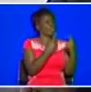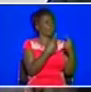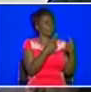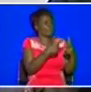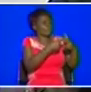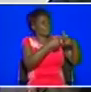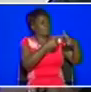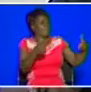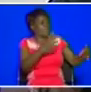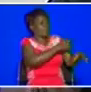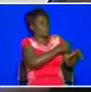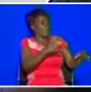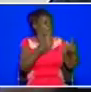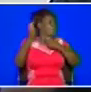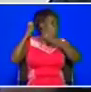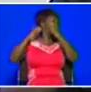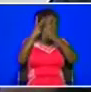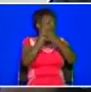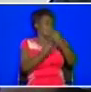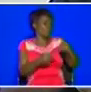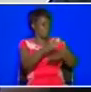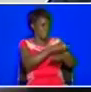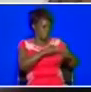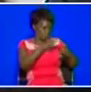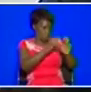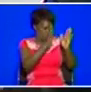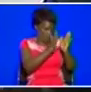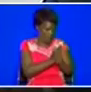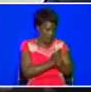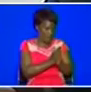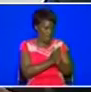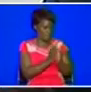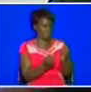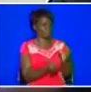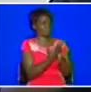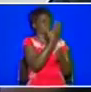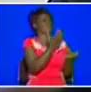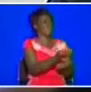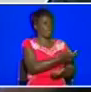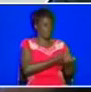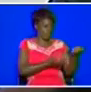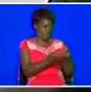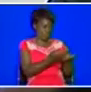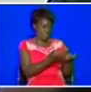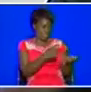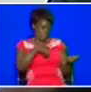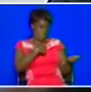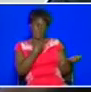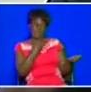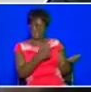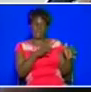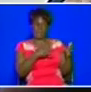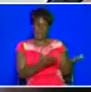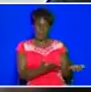the power of culture, both for national unity and in the creative economy. So we're saying